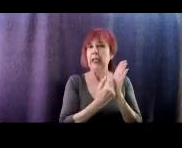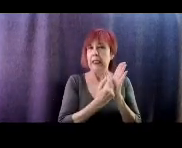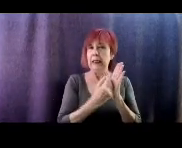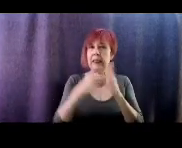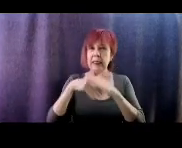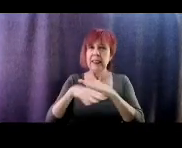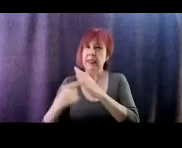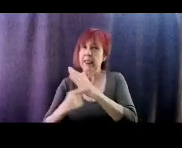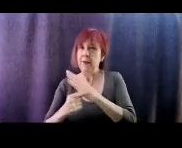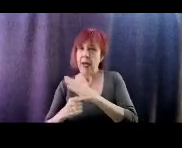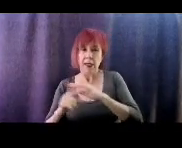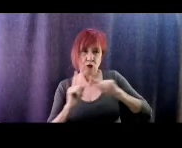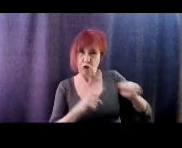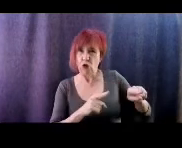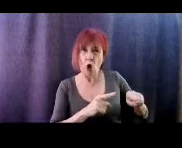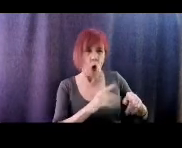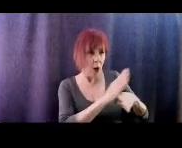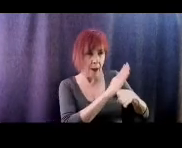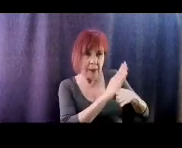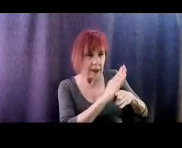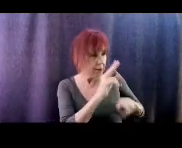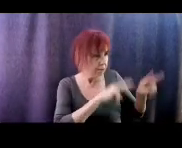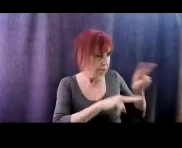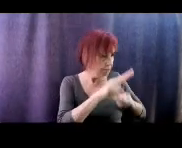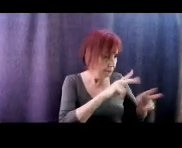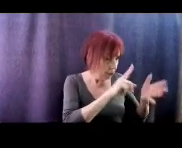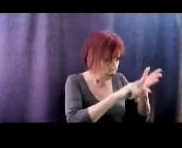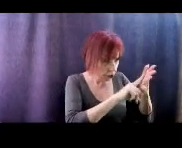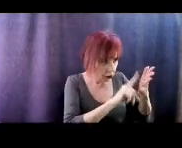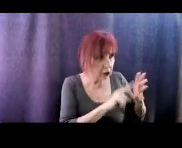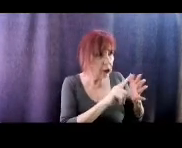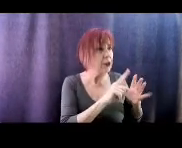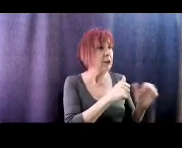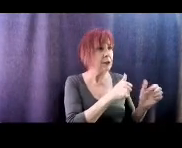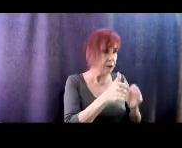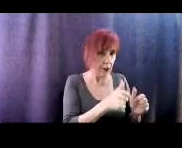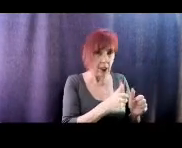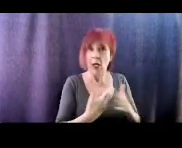a survey of the business before you take the students out.